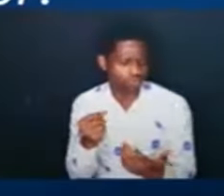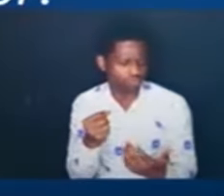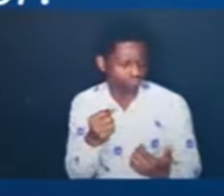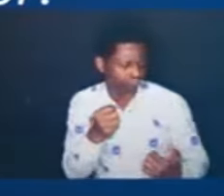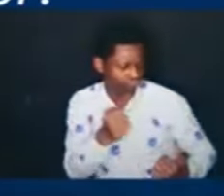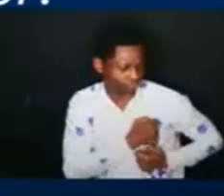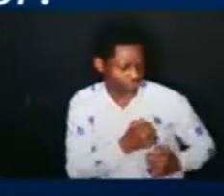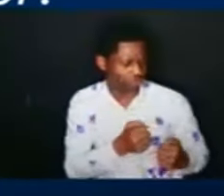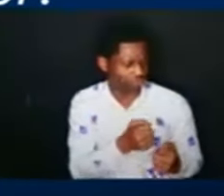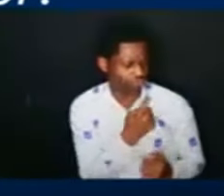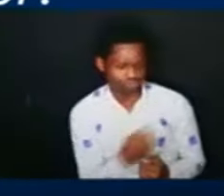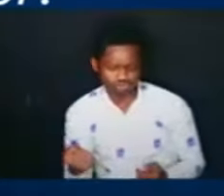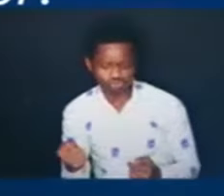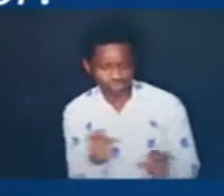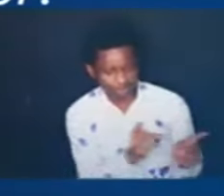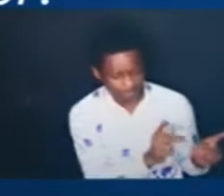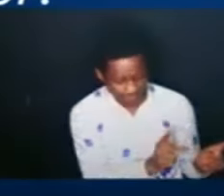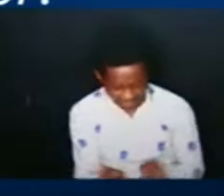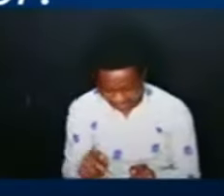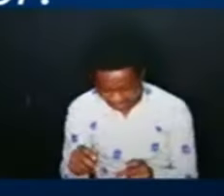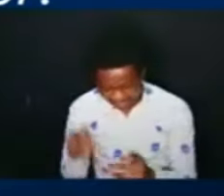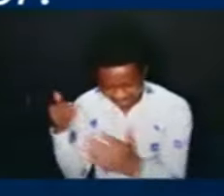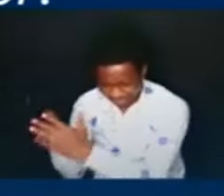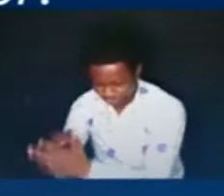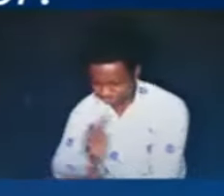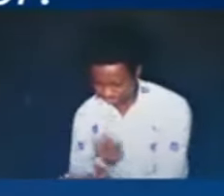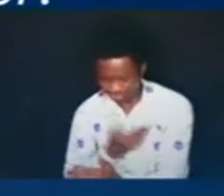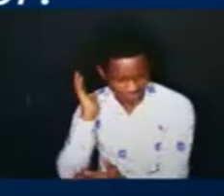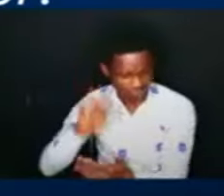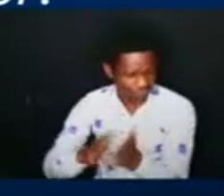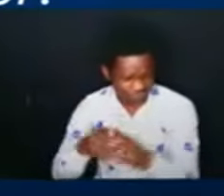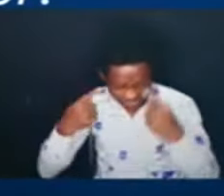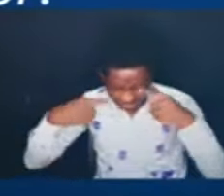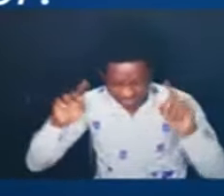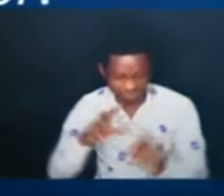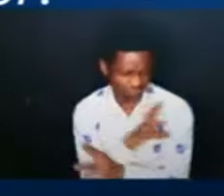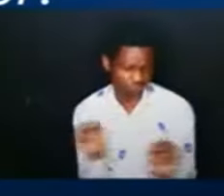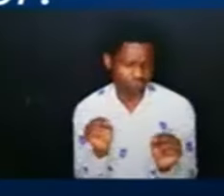Scripture says that no weapon fashioned against us will prosper.